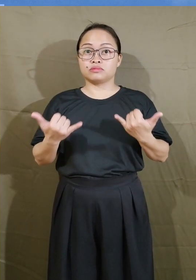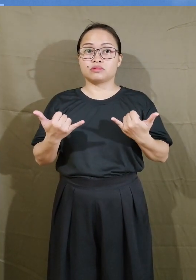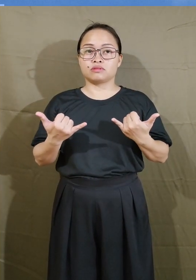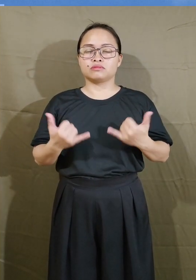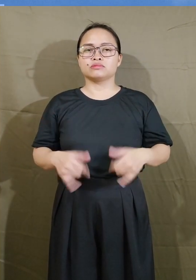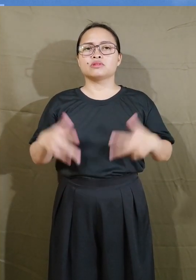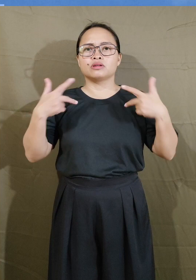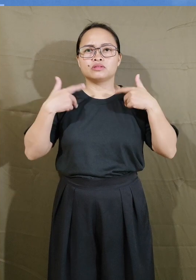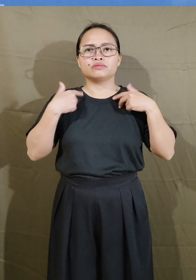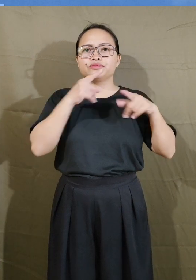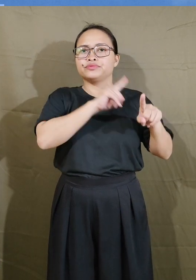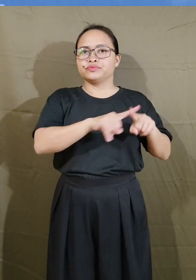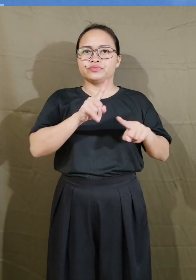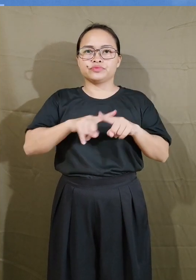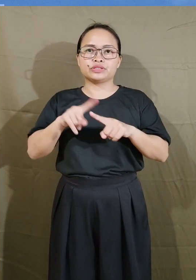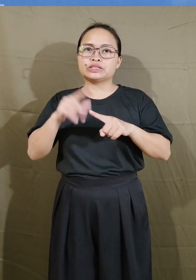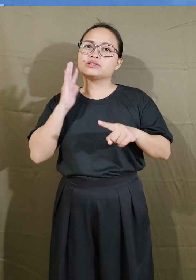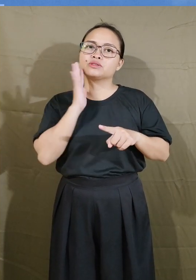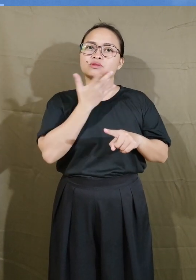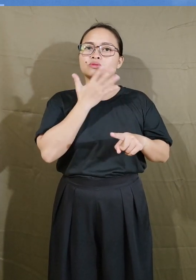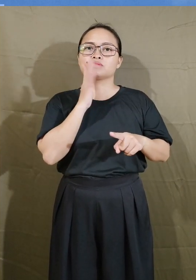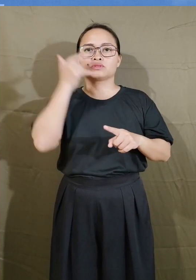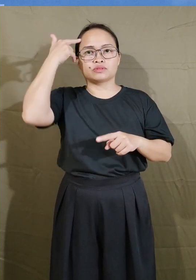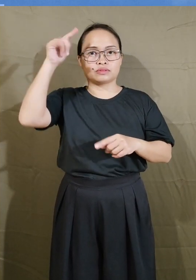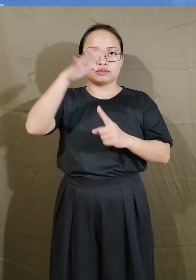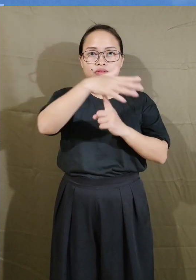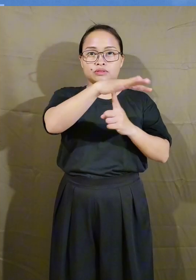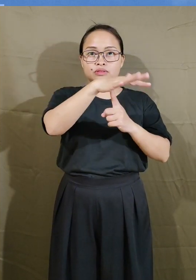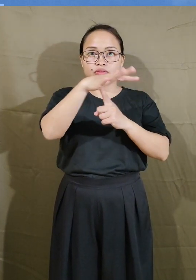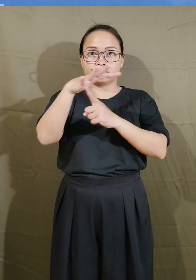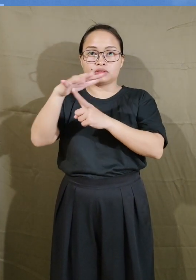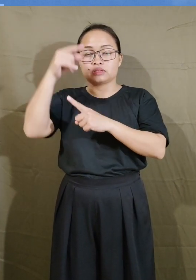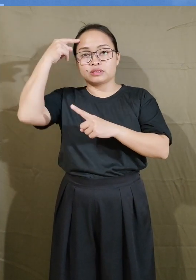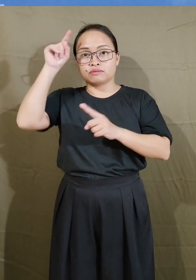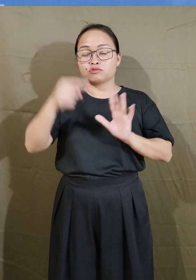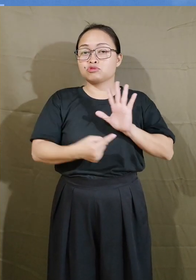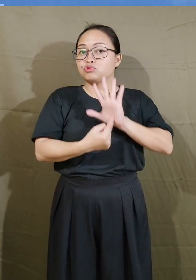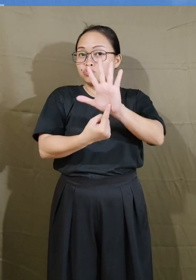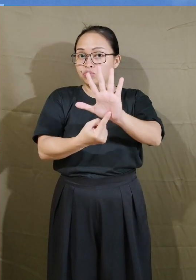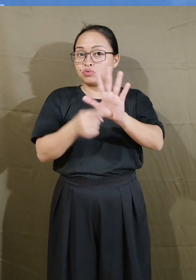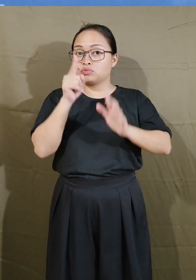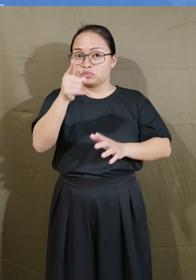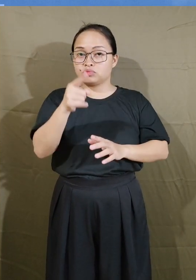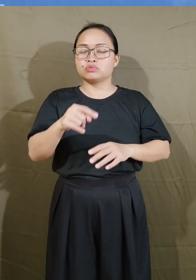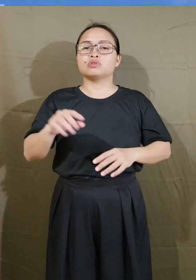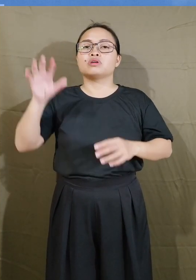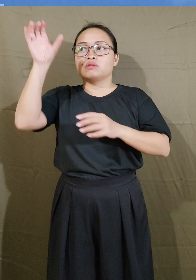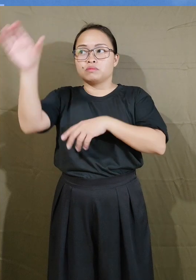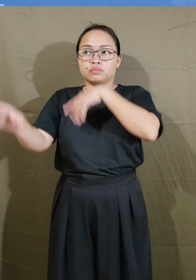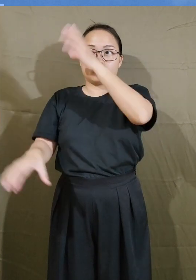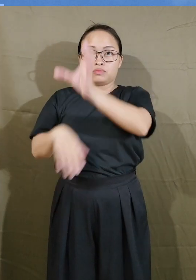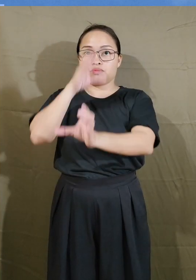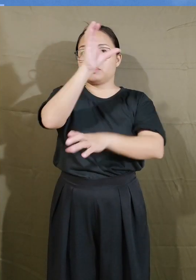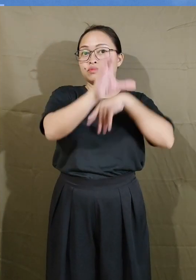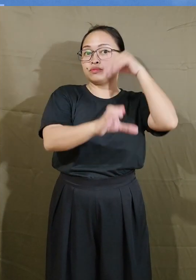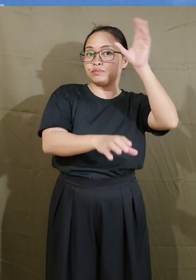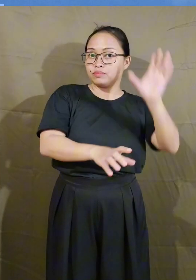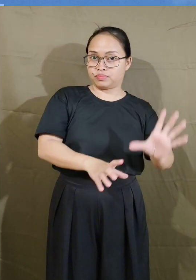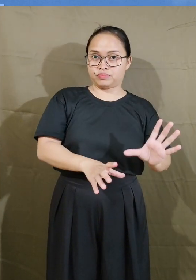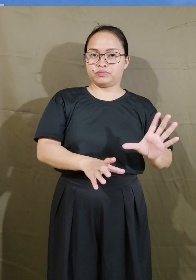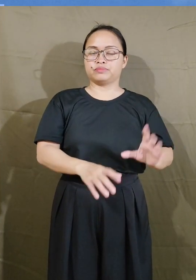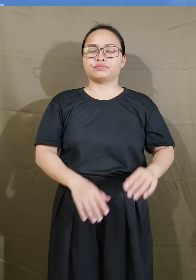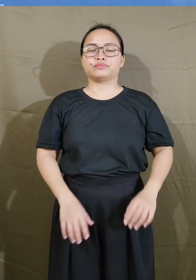Now we have different colors of helicopters to represent the place value of digits.